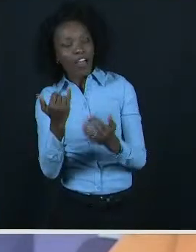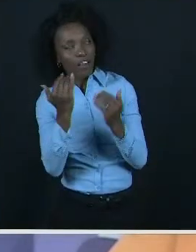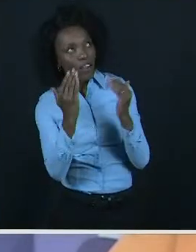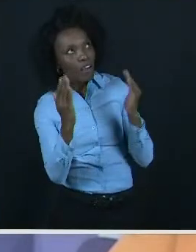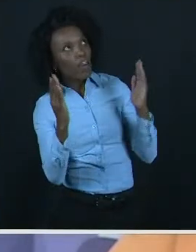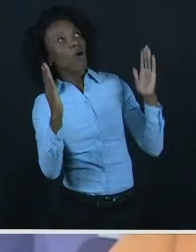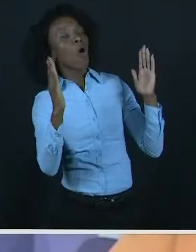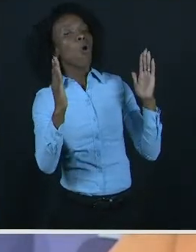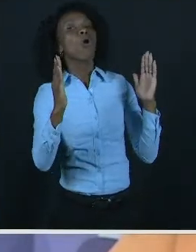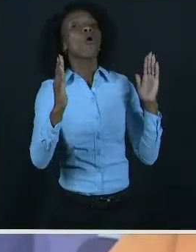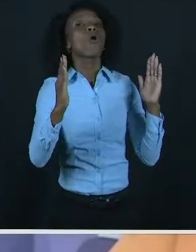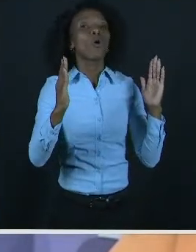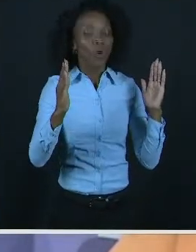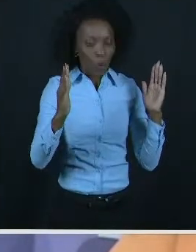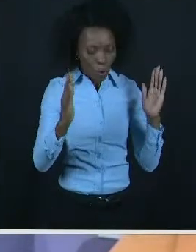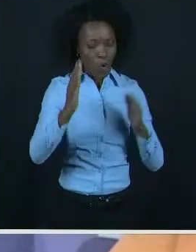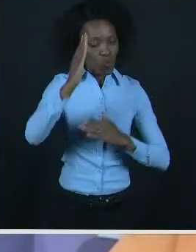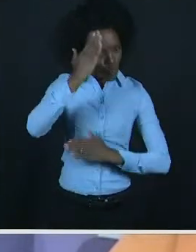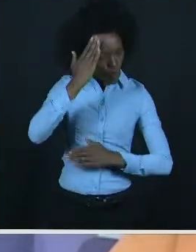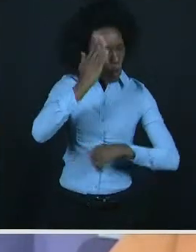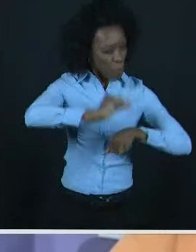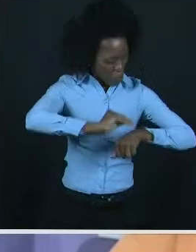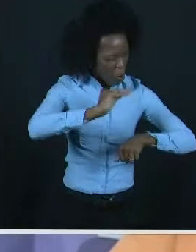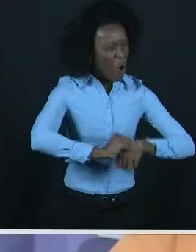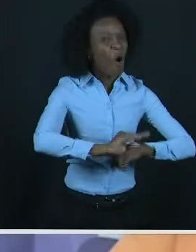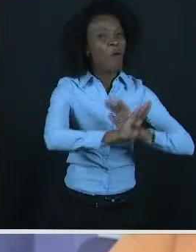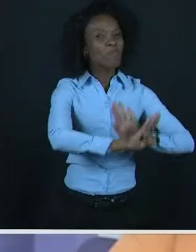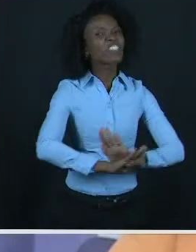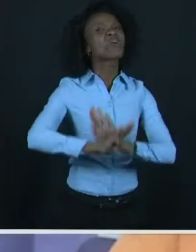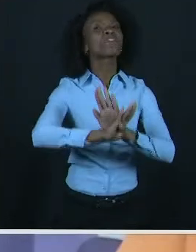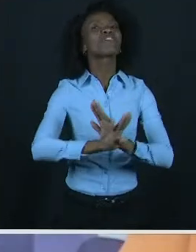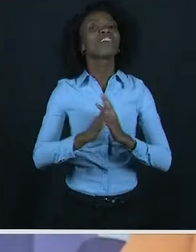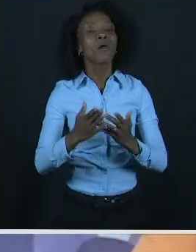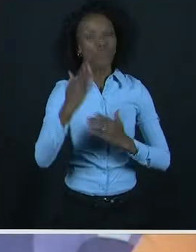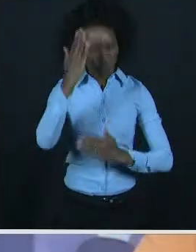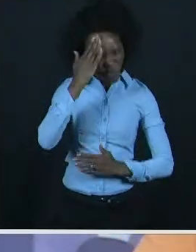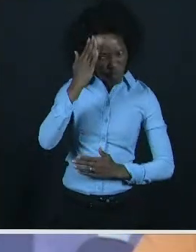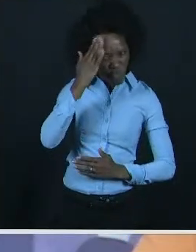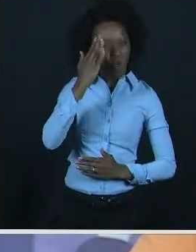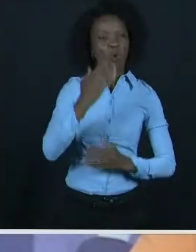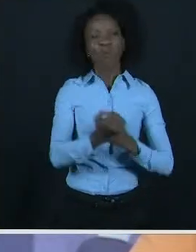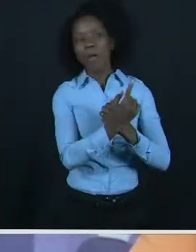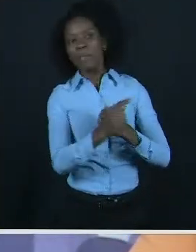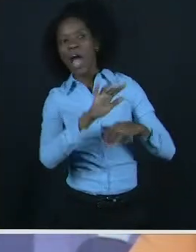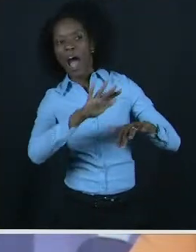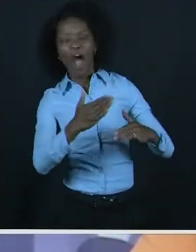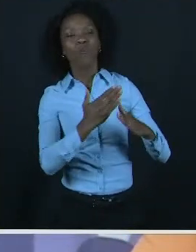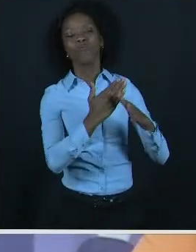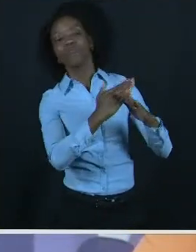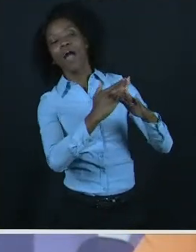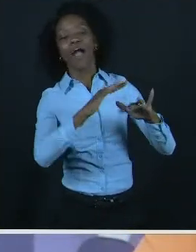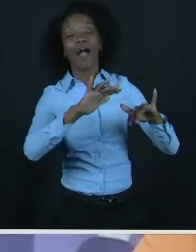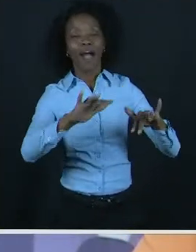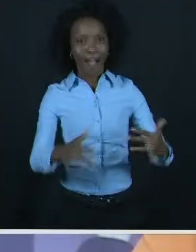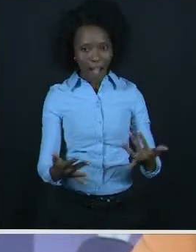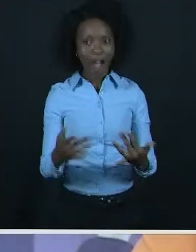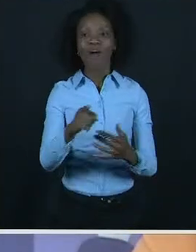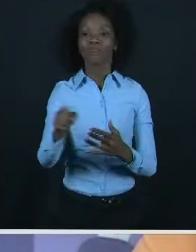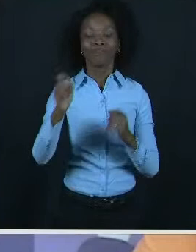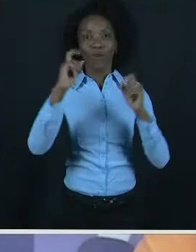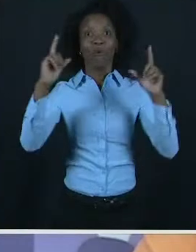to the issues of gender-based violence, and their consciousness is beginning to go up.